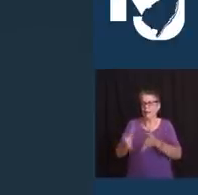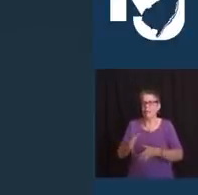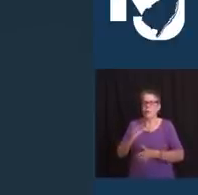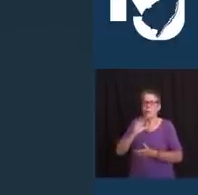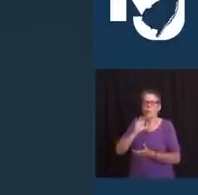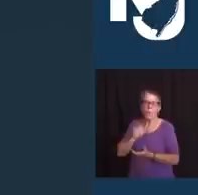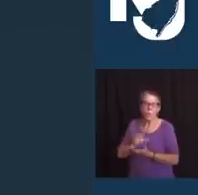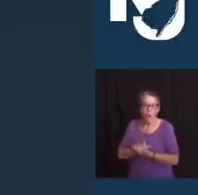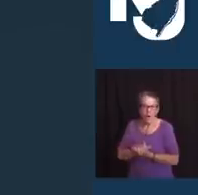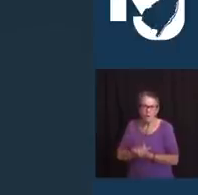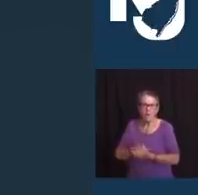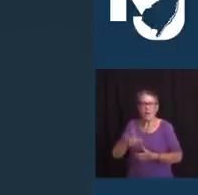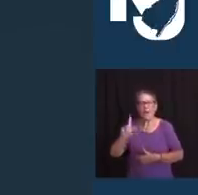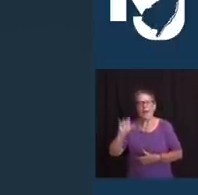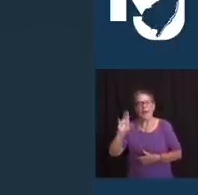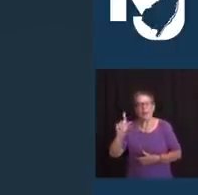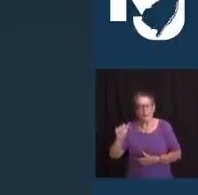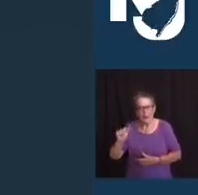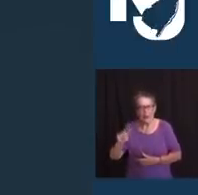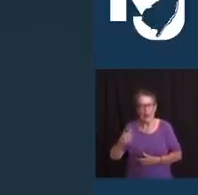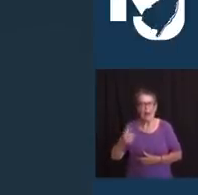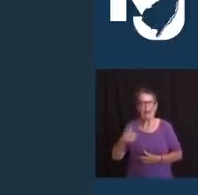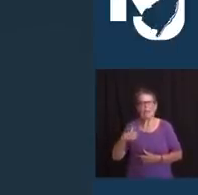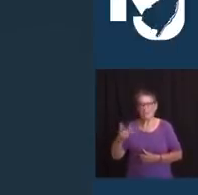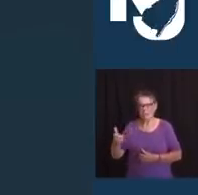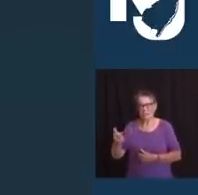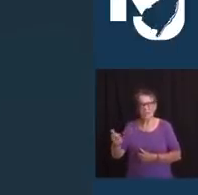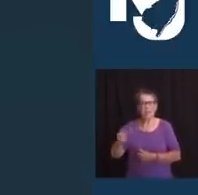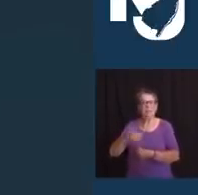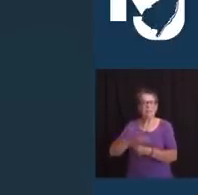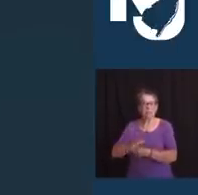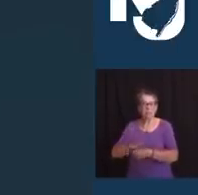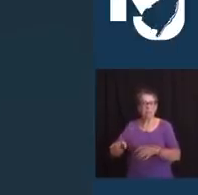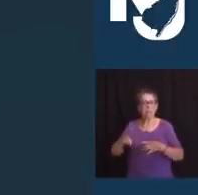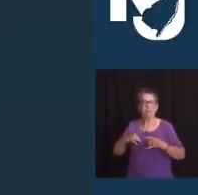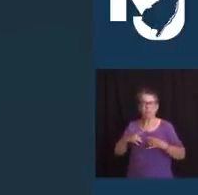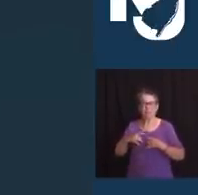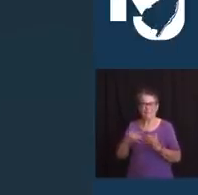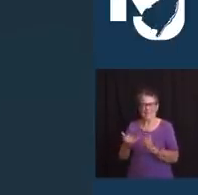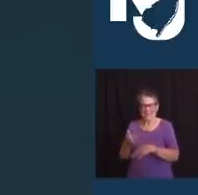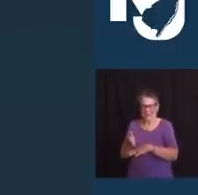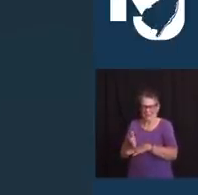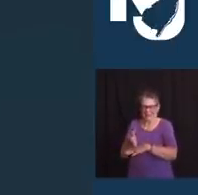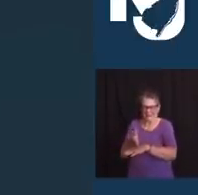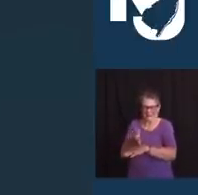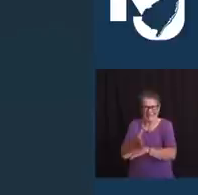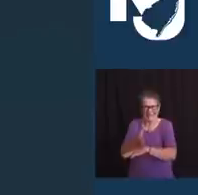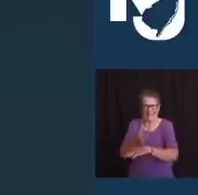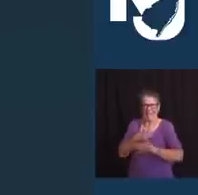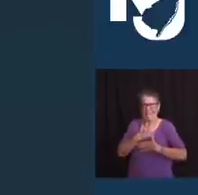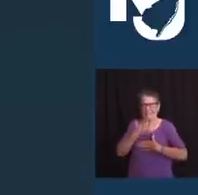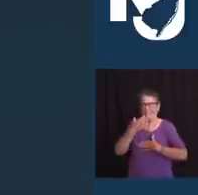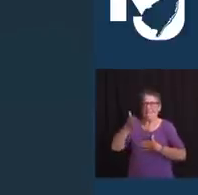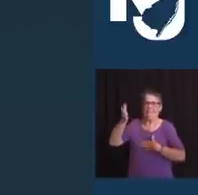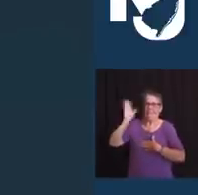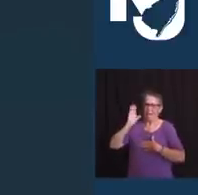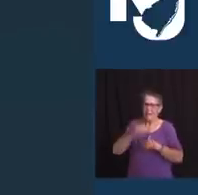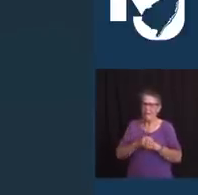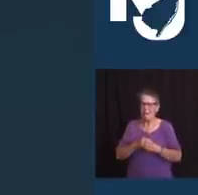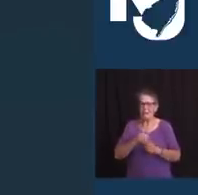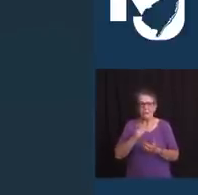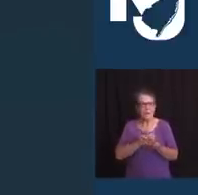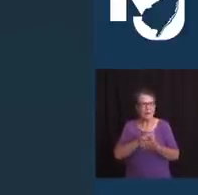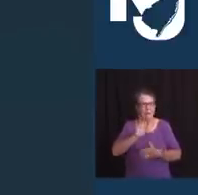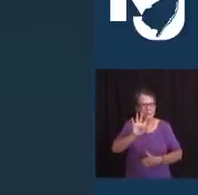also COVID positive. She's doing better, thank God. And he leaves her behind after 43 years of